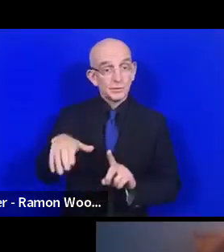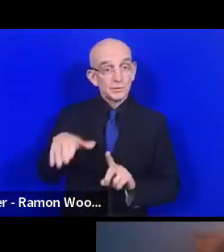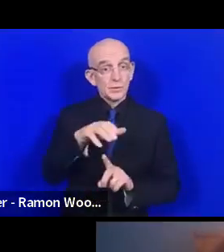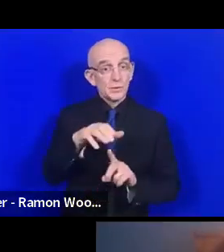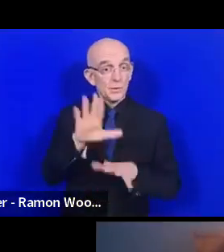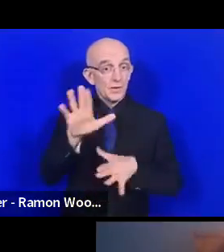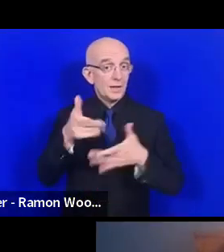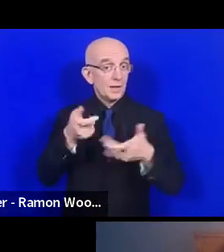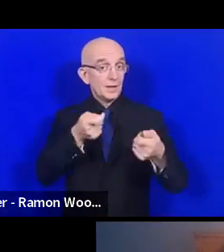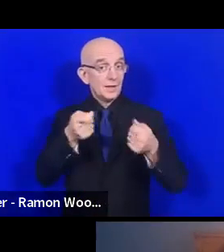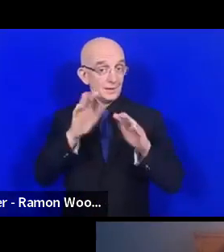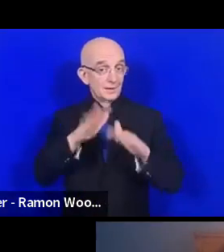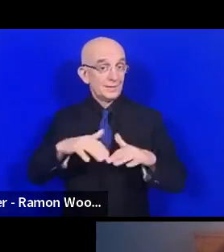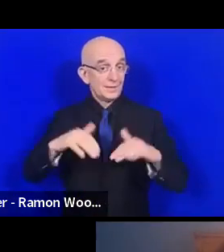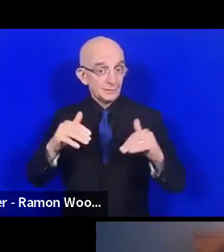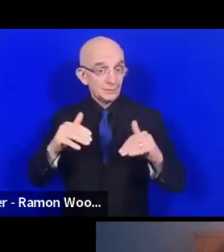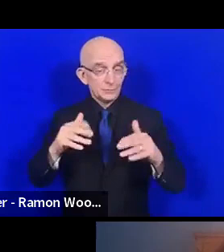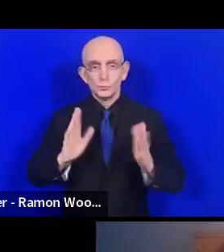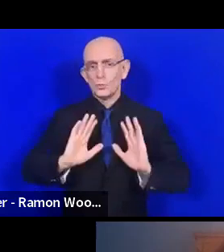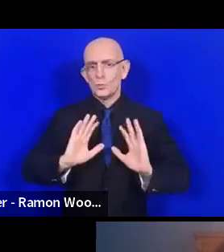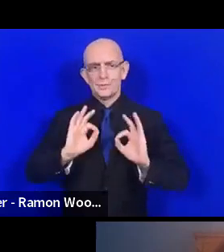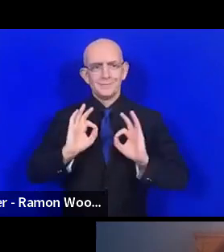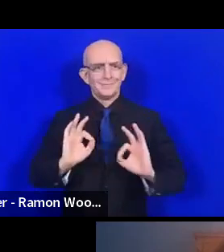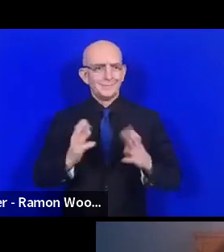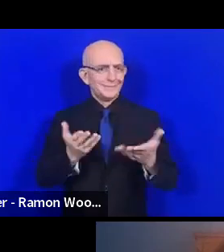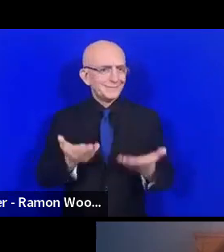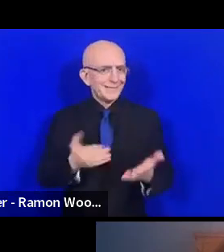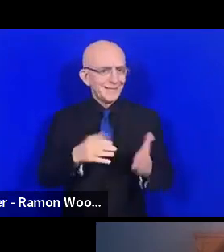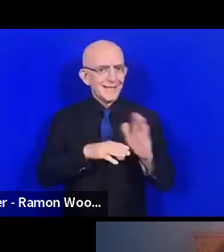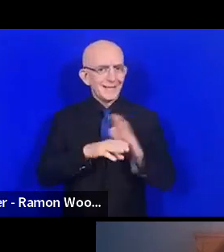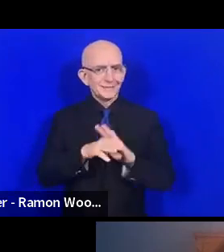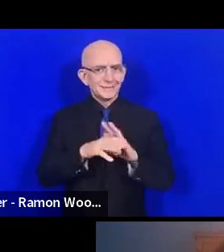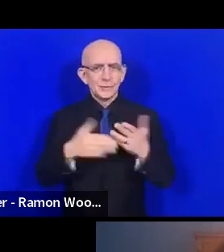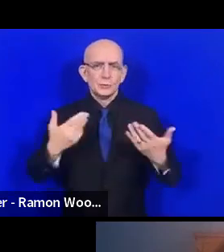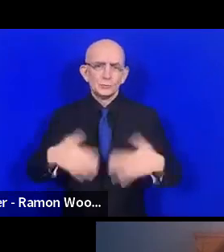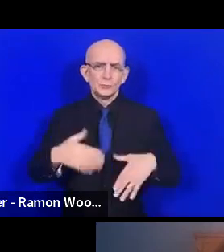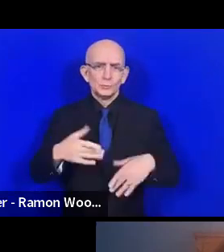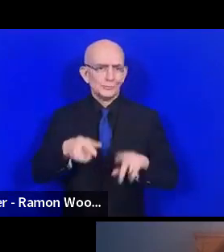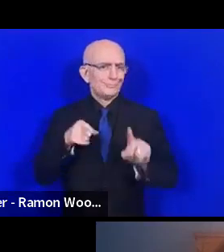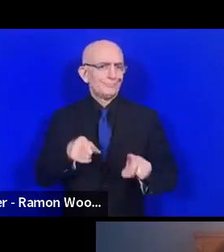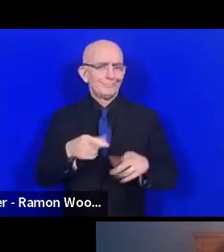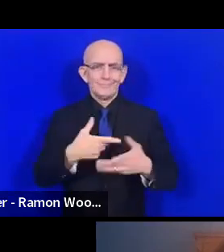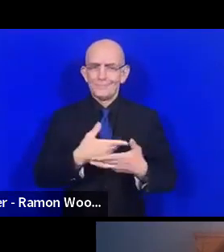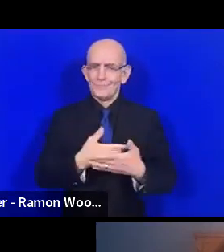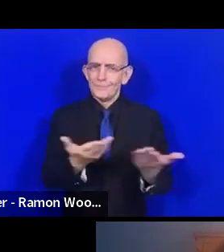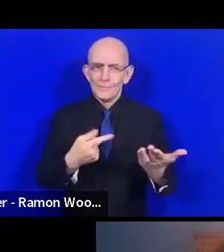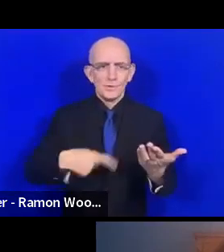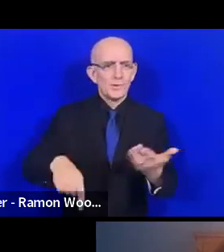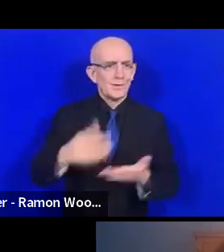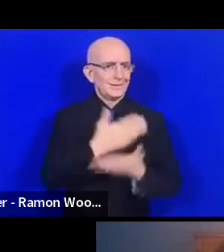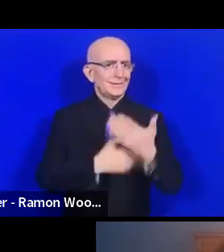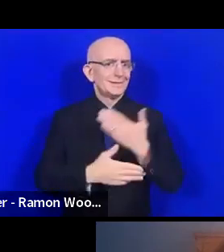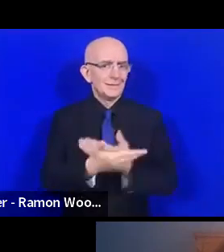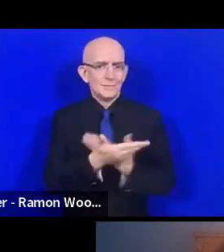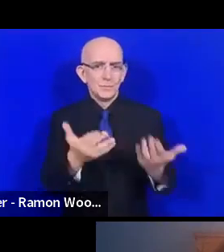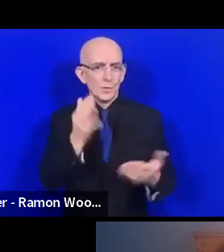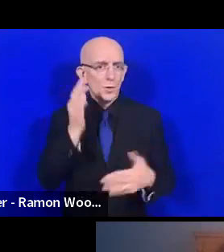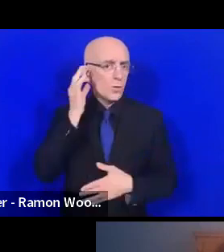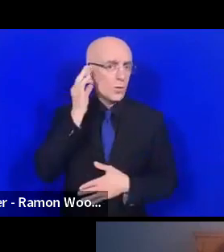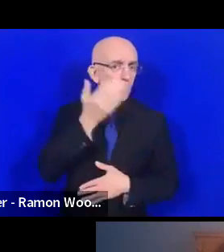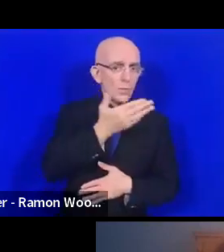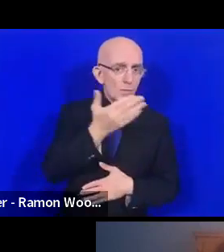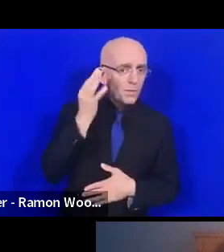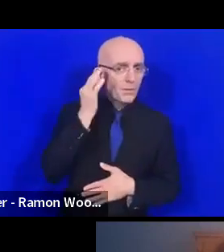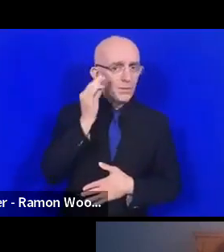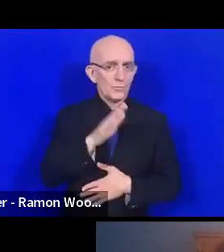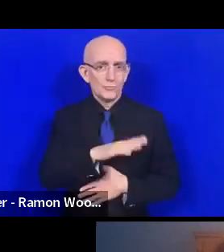girl, or gender diverse person to enter the feminist spaces and decision-making forums that impact our rights and